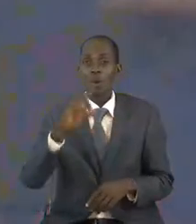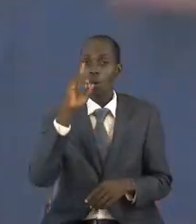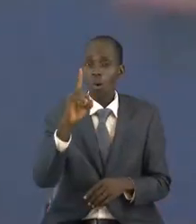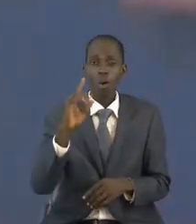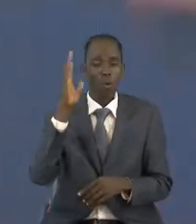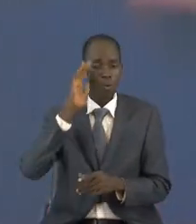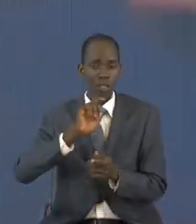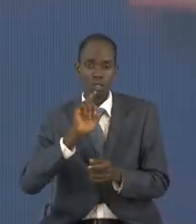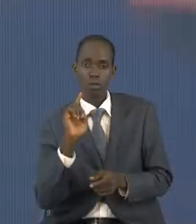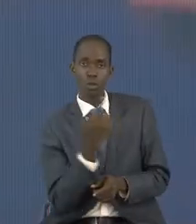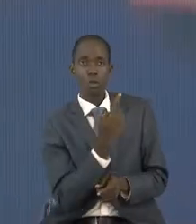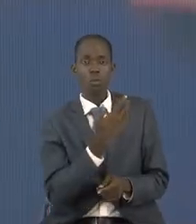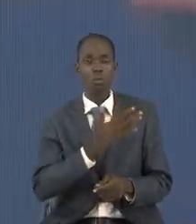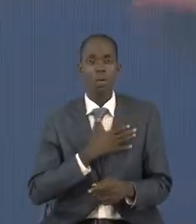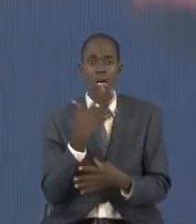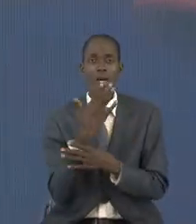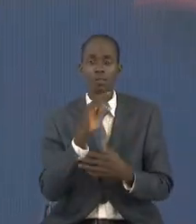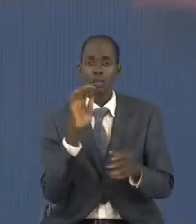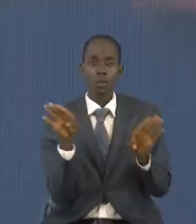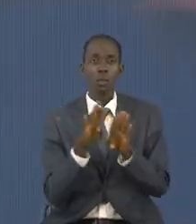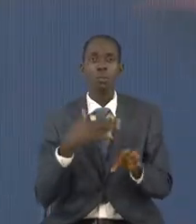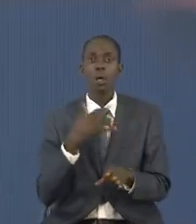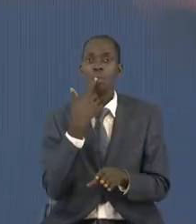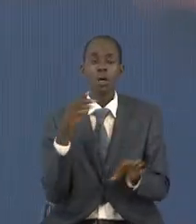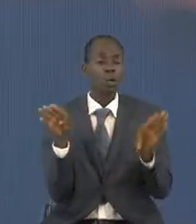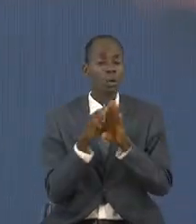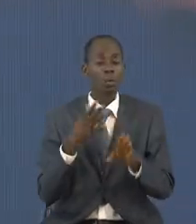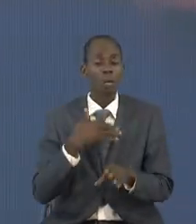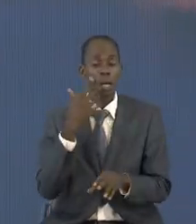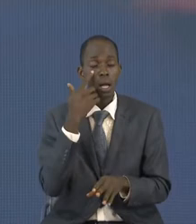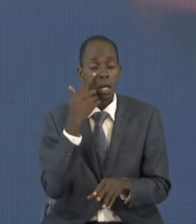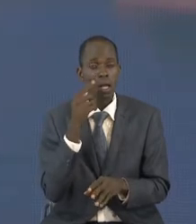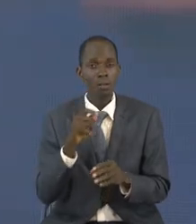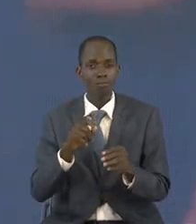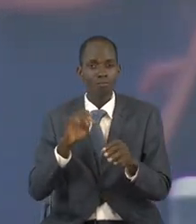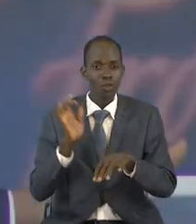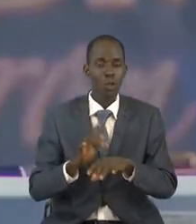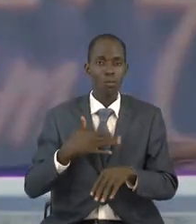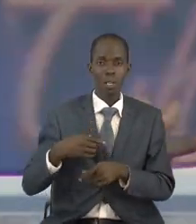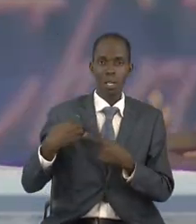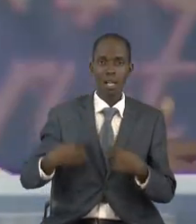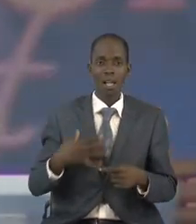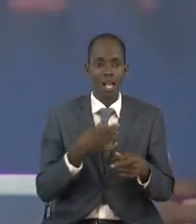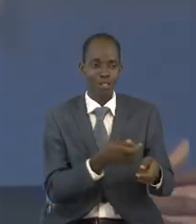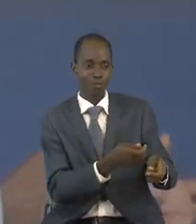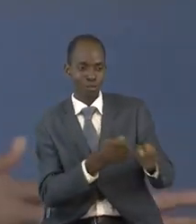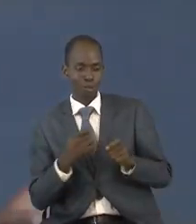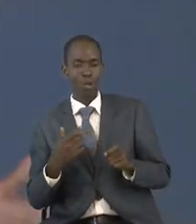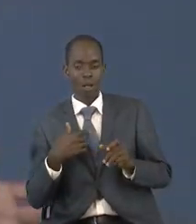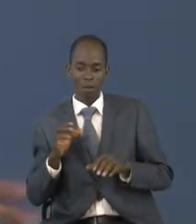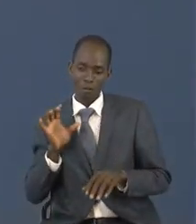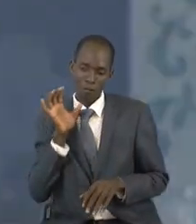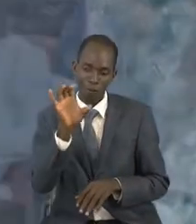hand, shut my mouth, close my eyes, pinch my heart, and then draw me and drag me to the